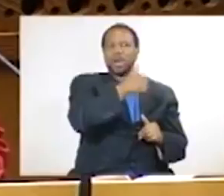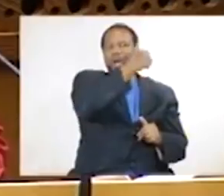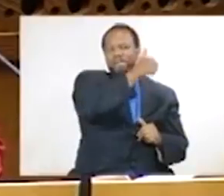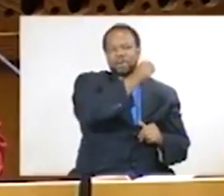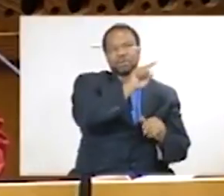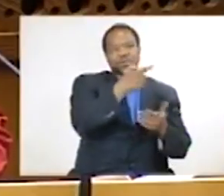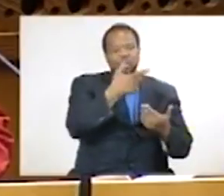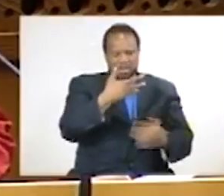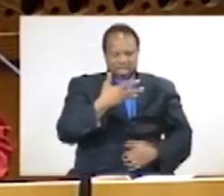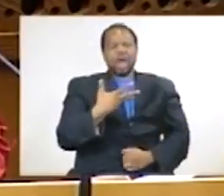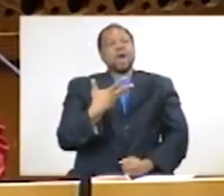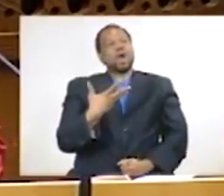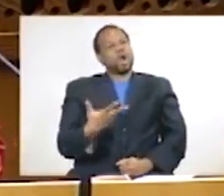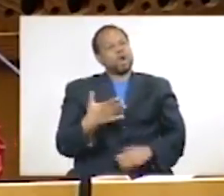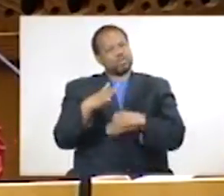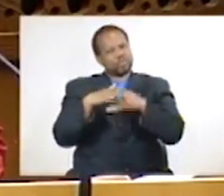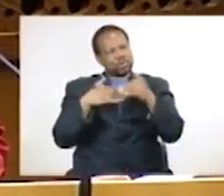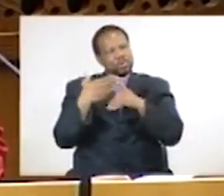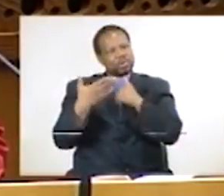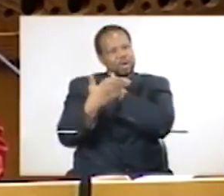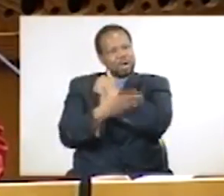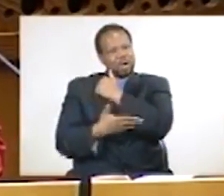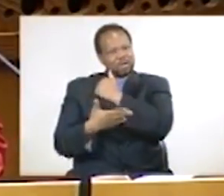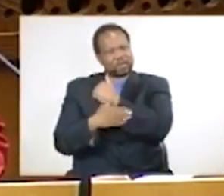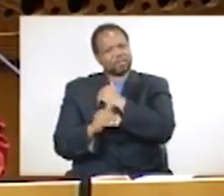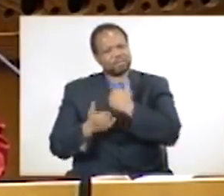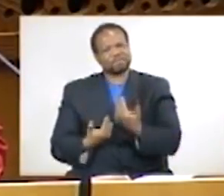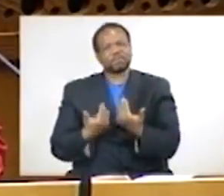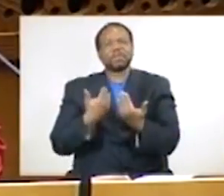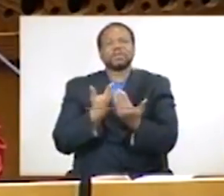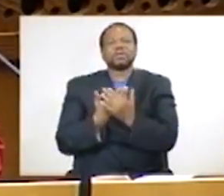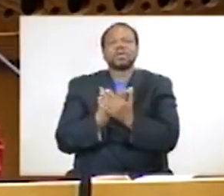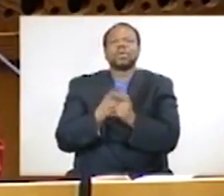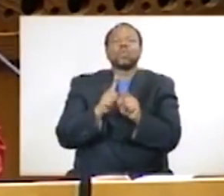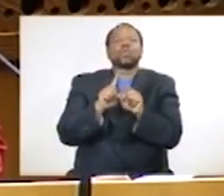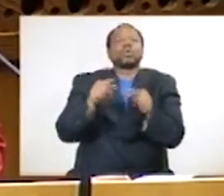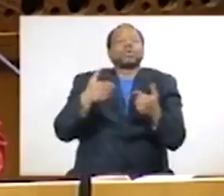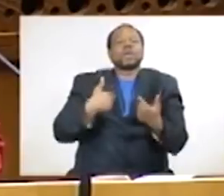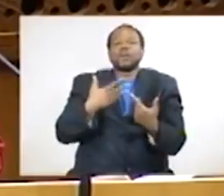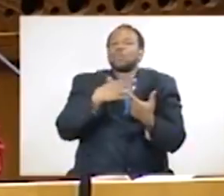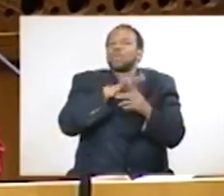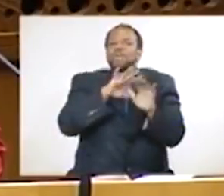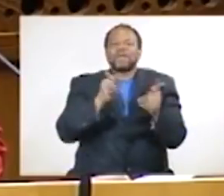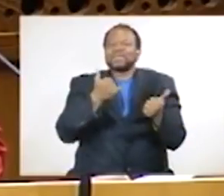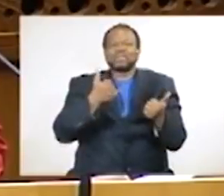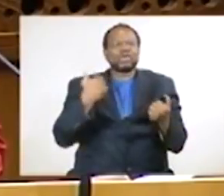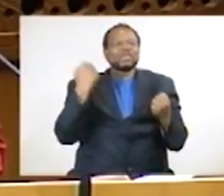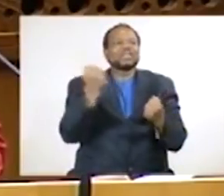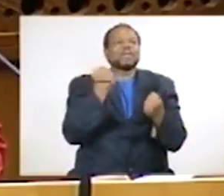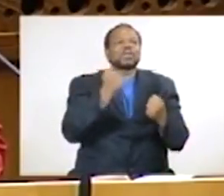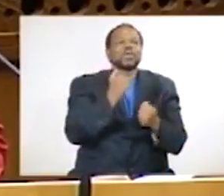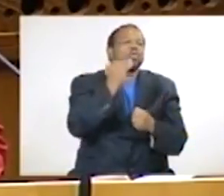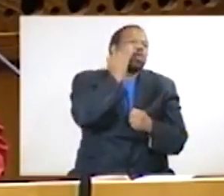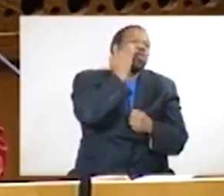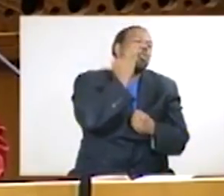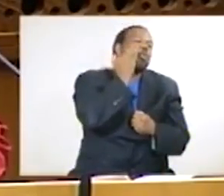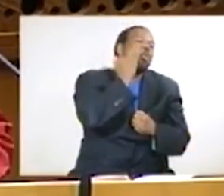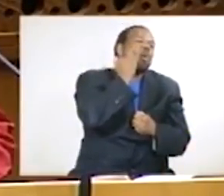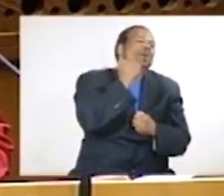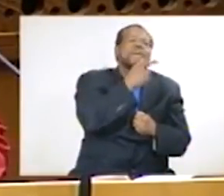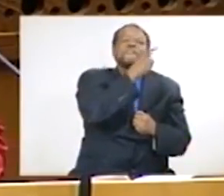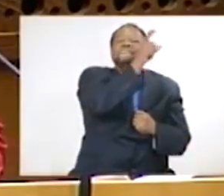Louis Botha have left us, and it must be crushed. We must not celebrate anything that perpetuates